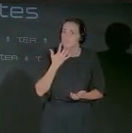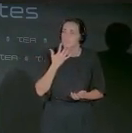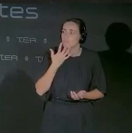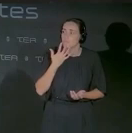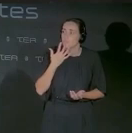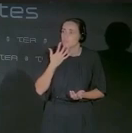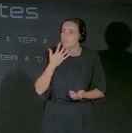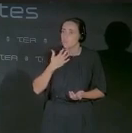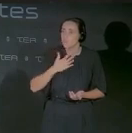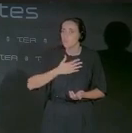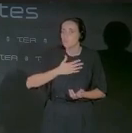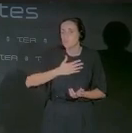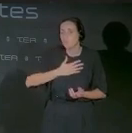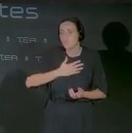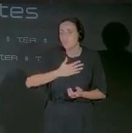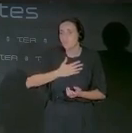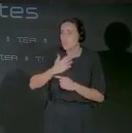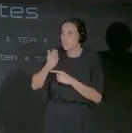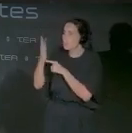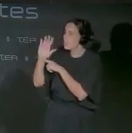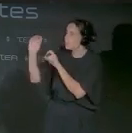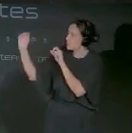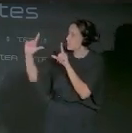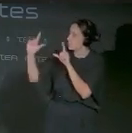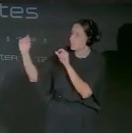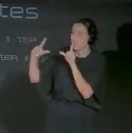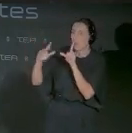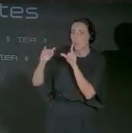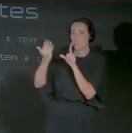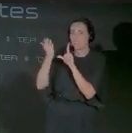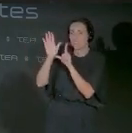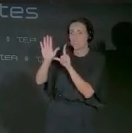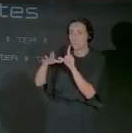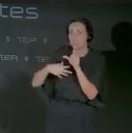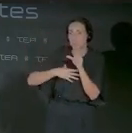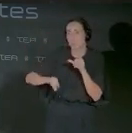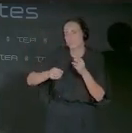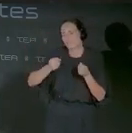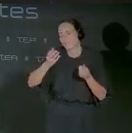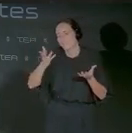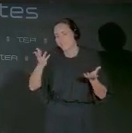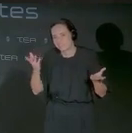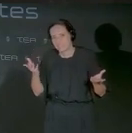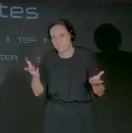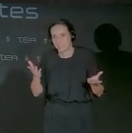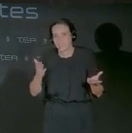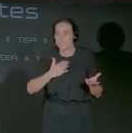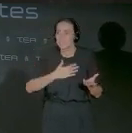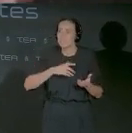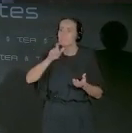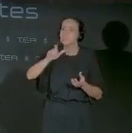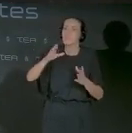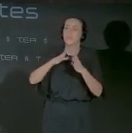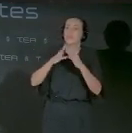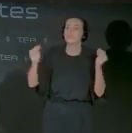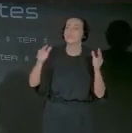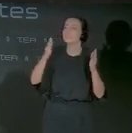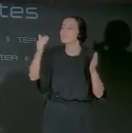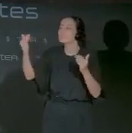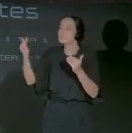I'll just have to pretend that I've forgotten it instead of admitting I've forgotten it. But basically, there's